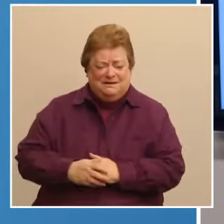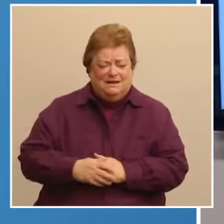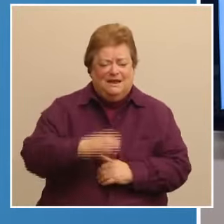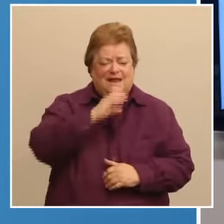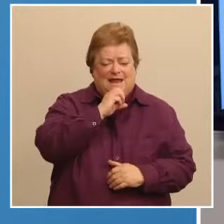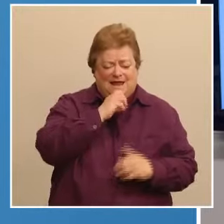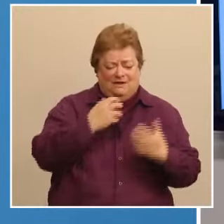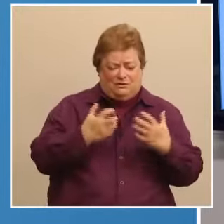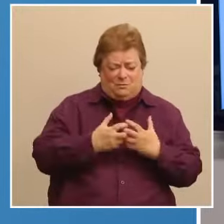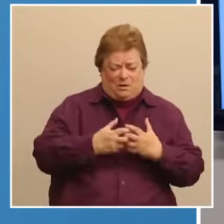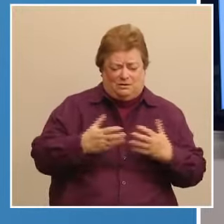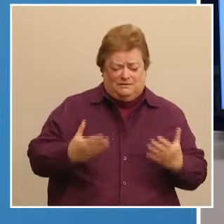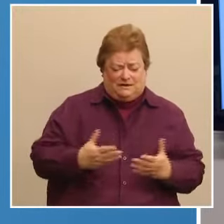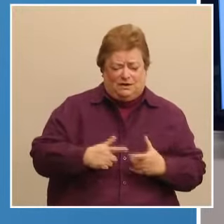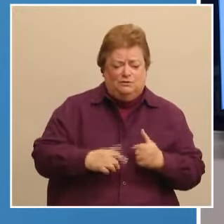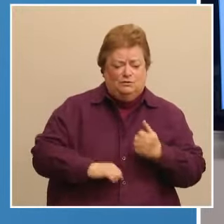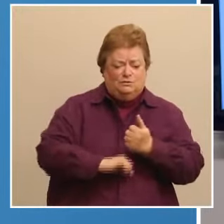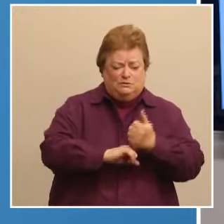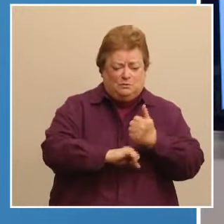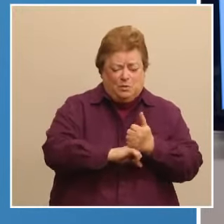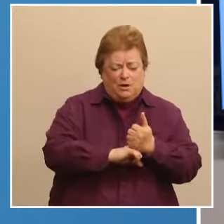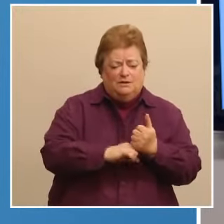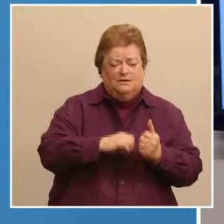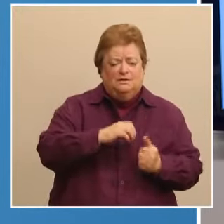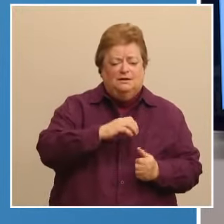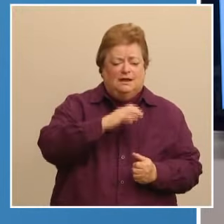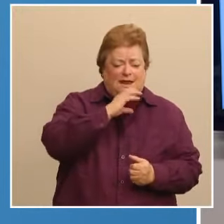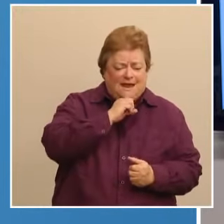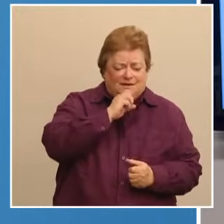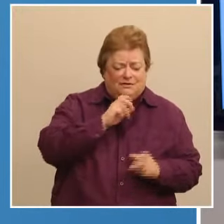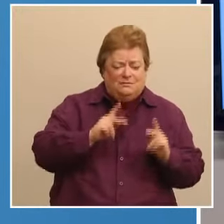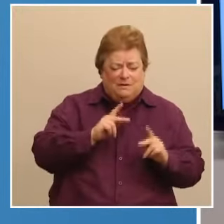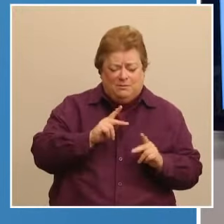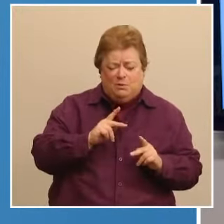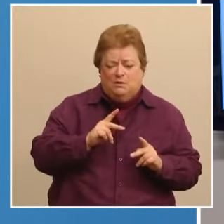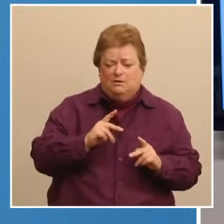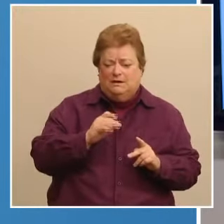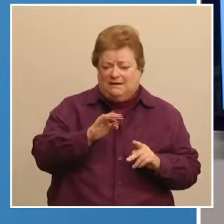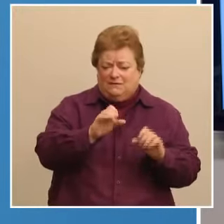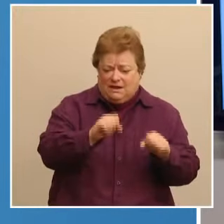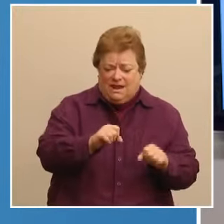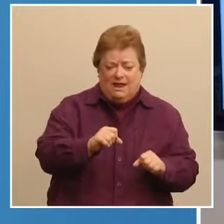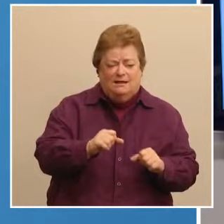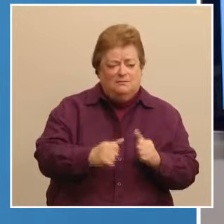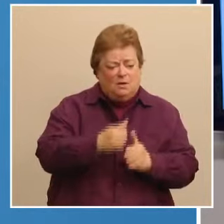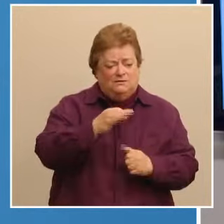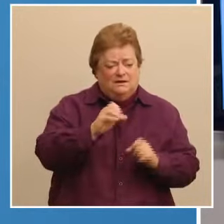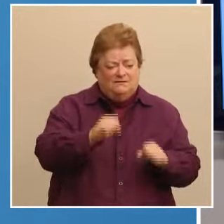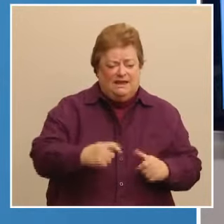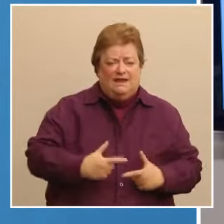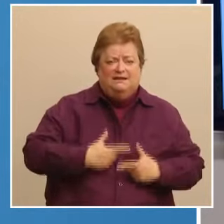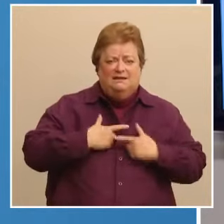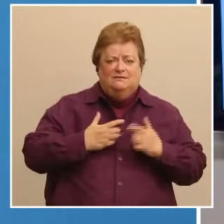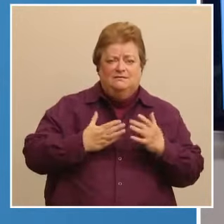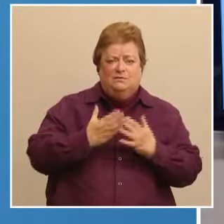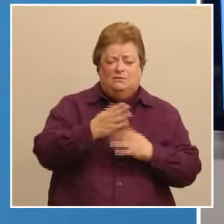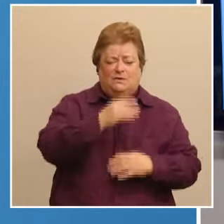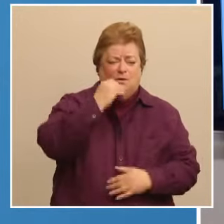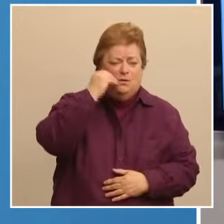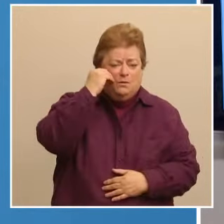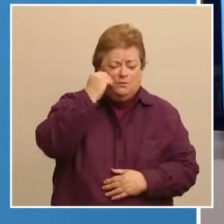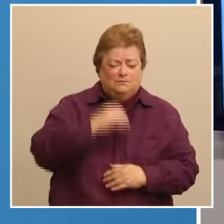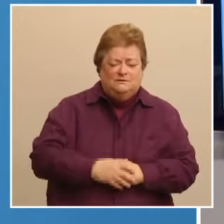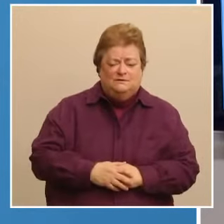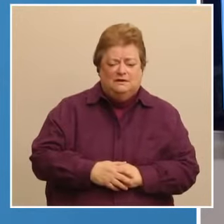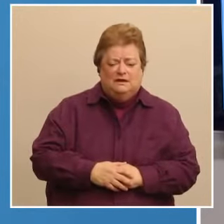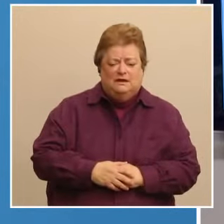support seniors be as independent as they can, mostly living in their homes if they're able to. During the pandemic, we've shifted our